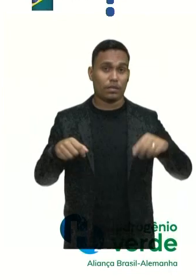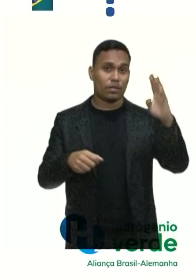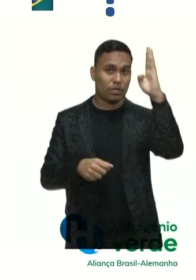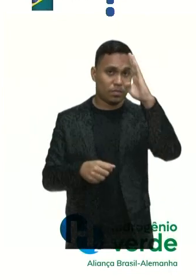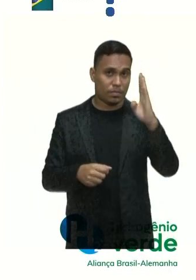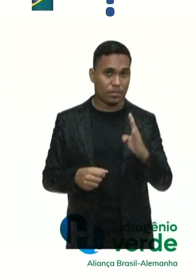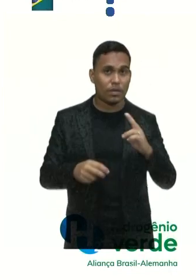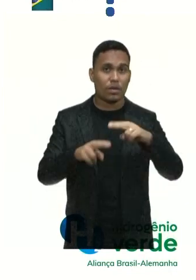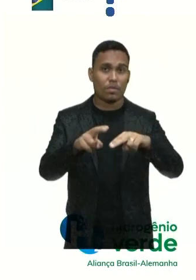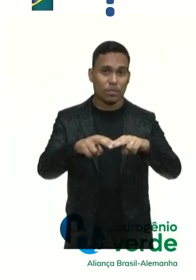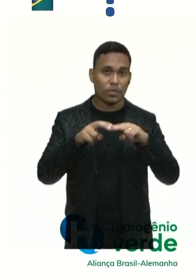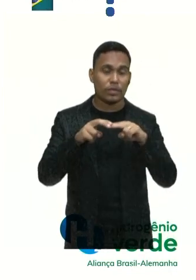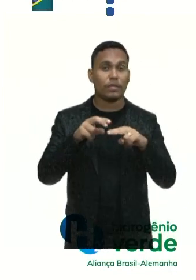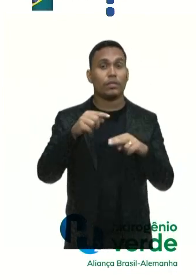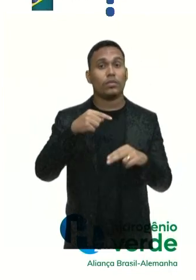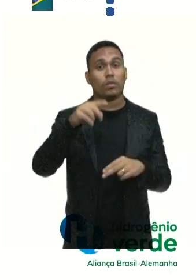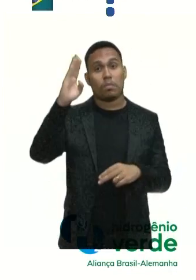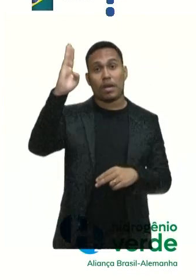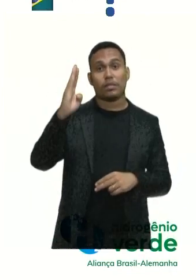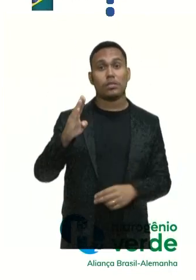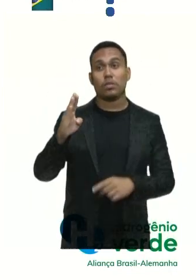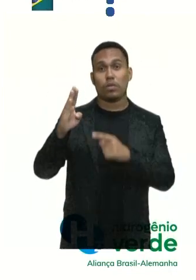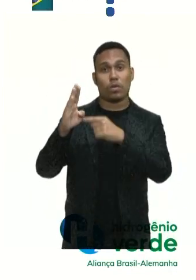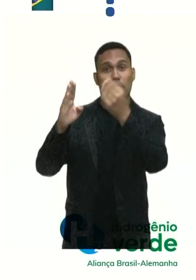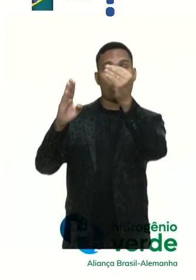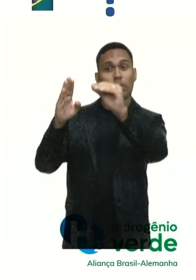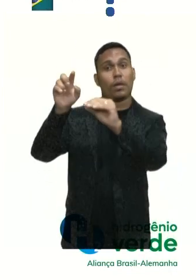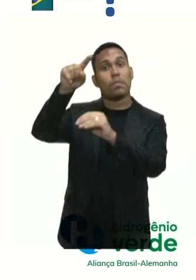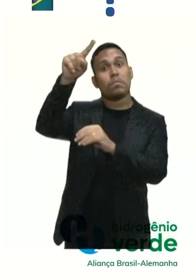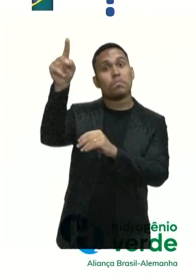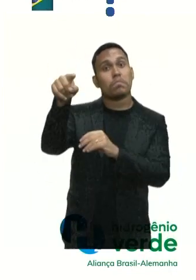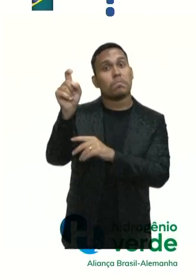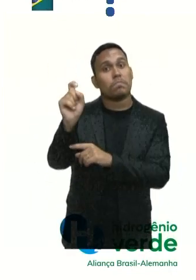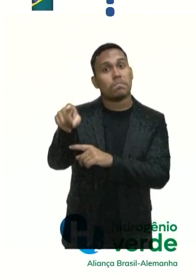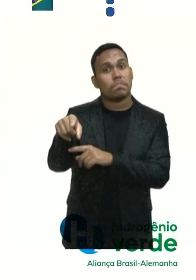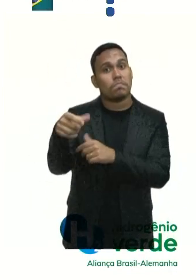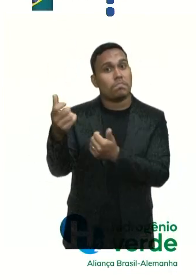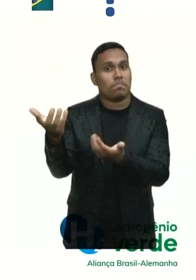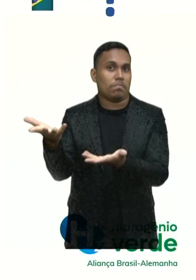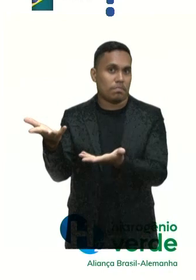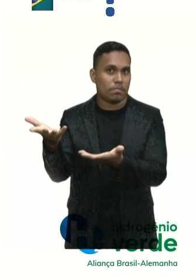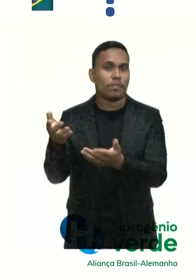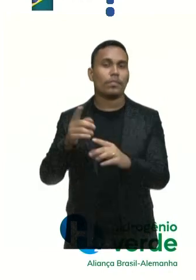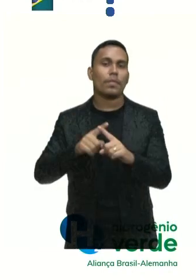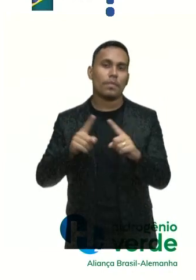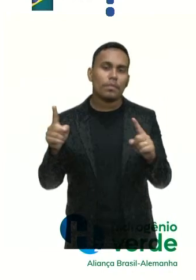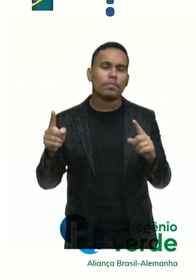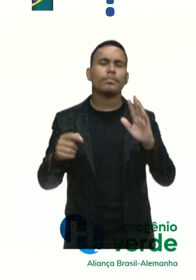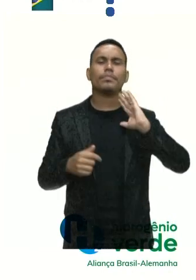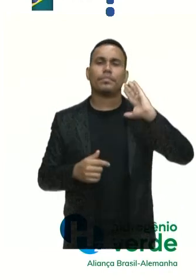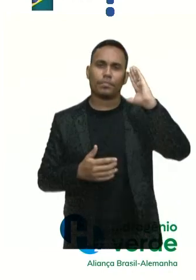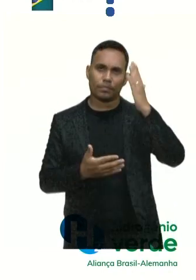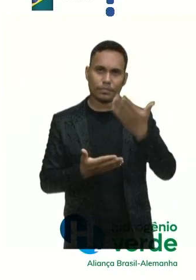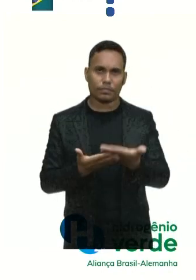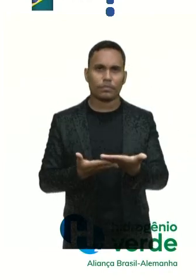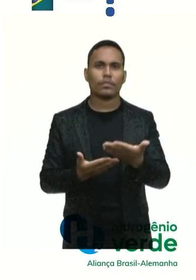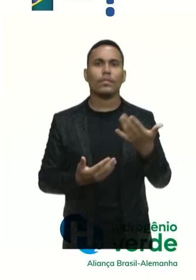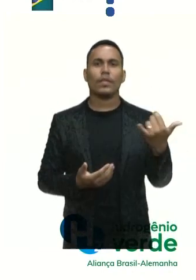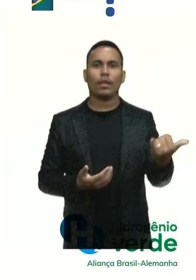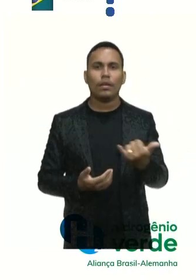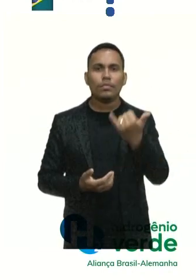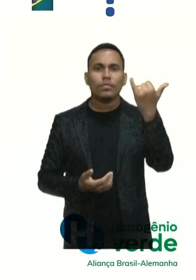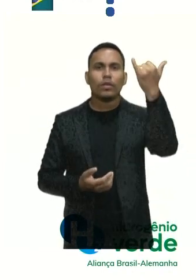ainda lá ponto. That's why there is still mas também como comentário a question mark there. É muito importante que